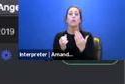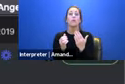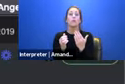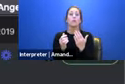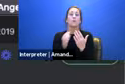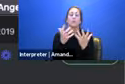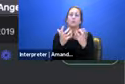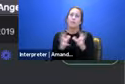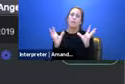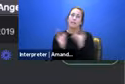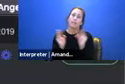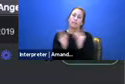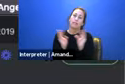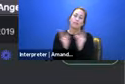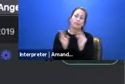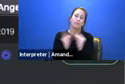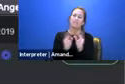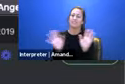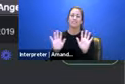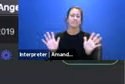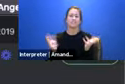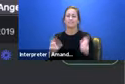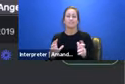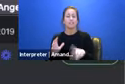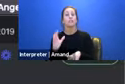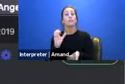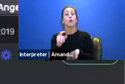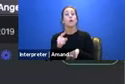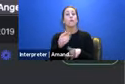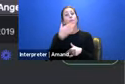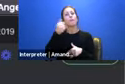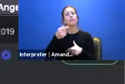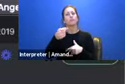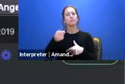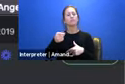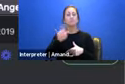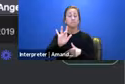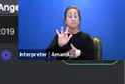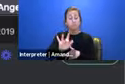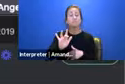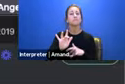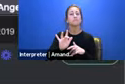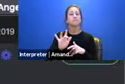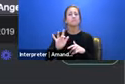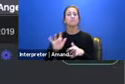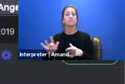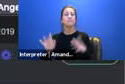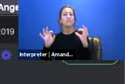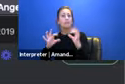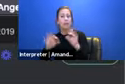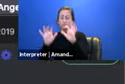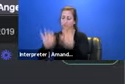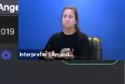you put your information in and give us feedback in this bond